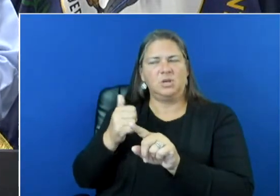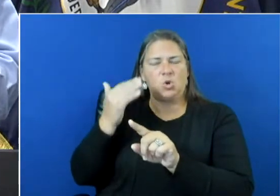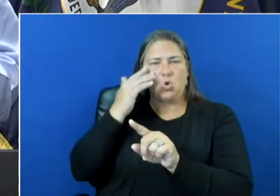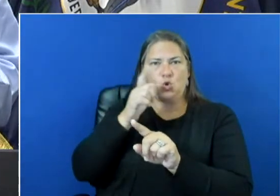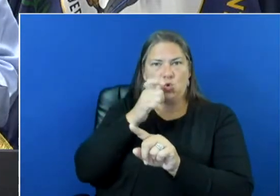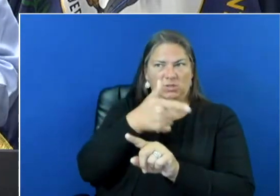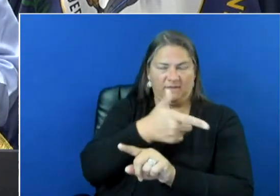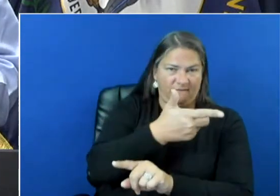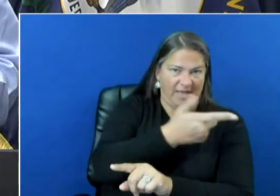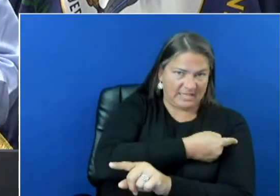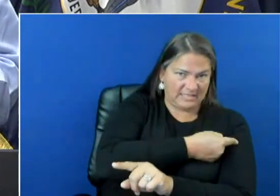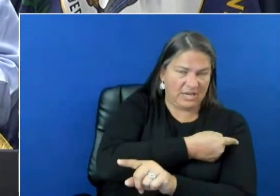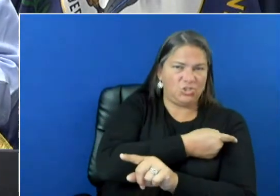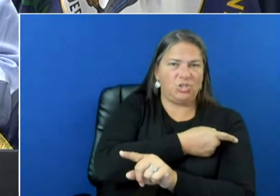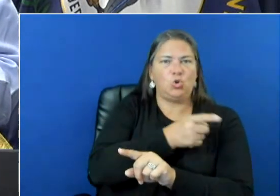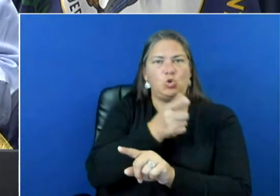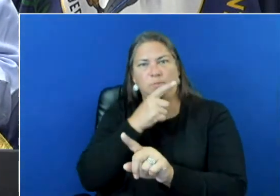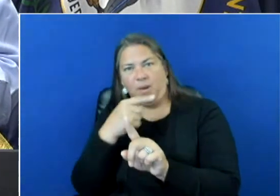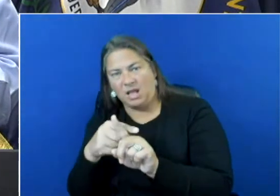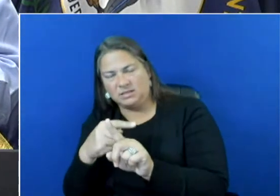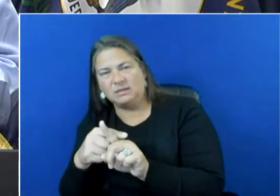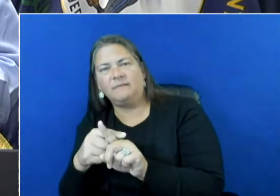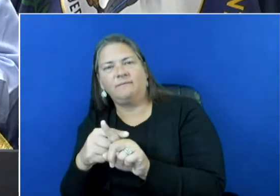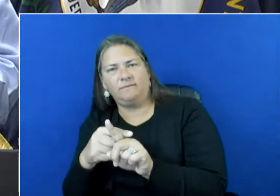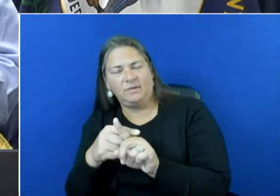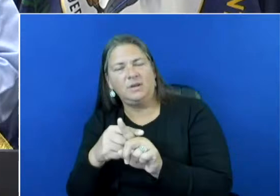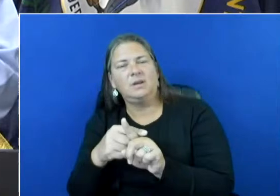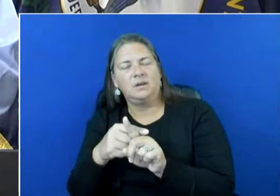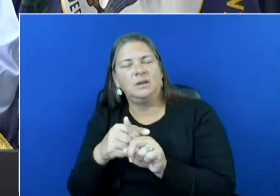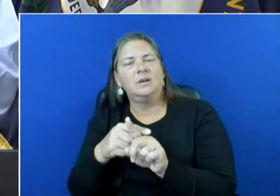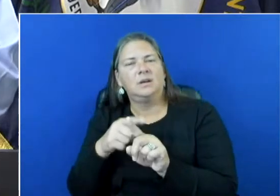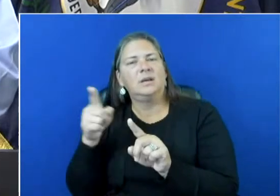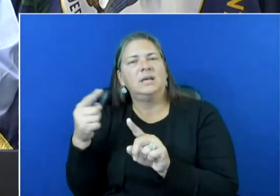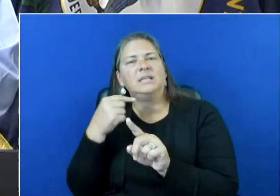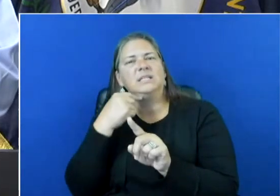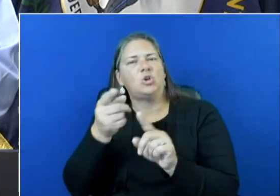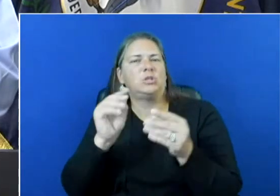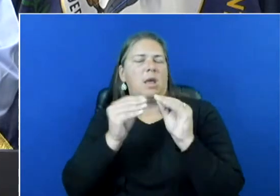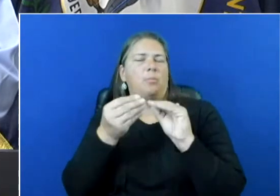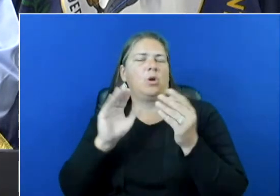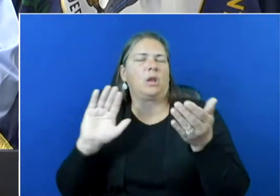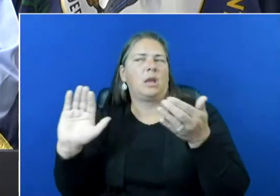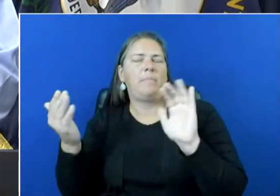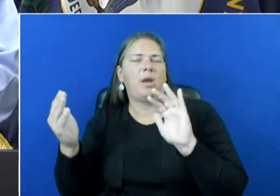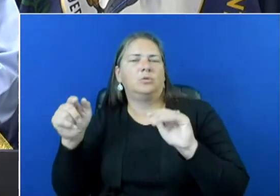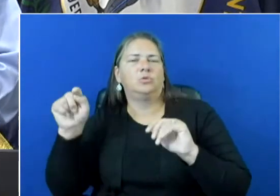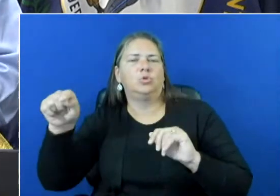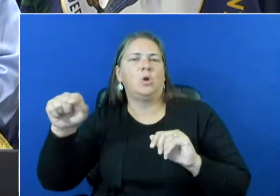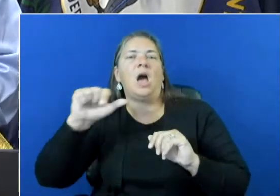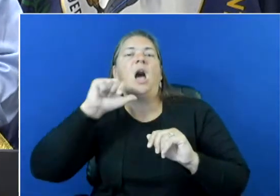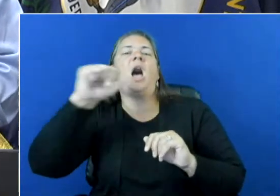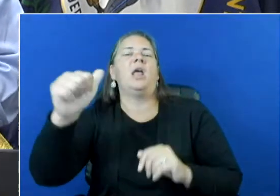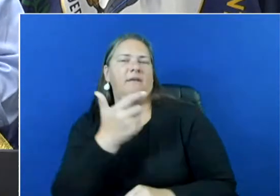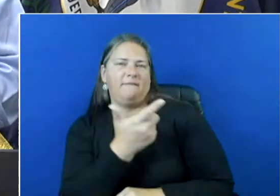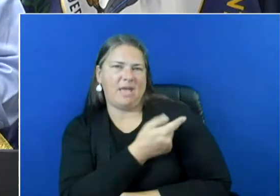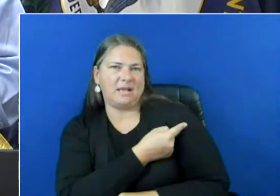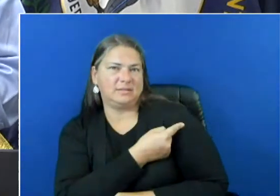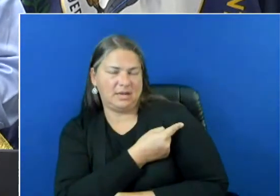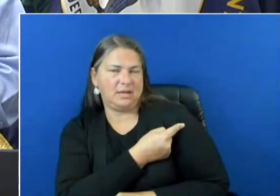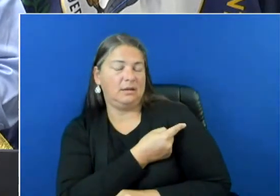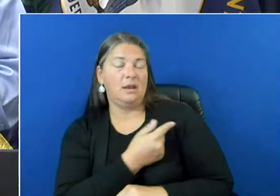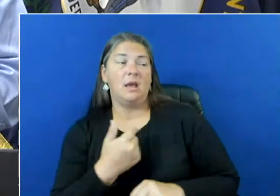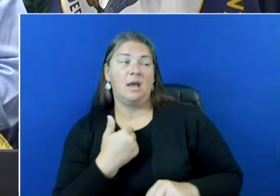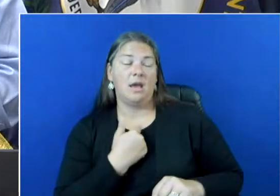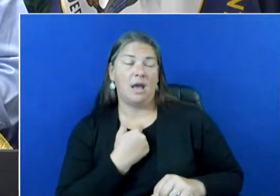which tell you the numbers as compared to the unvaccinated. I'm not